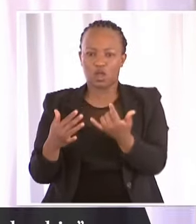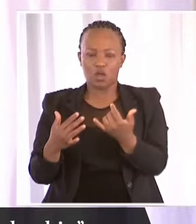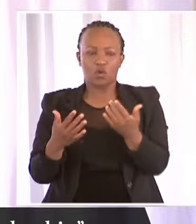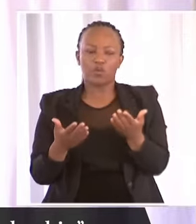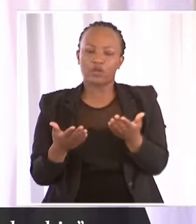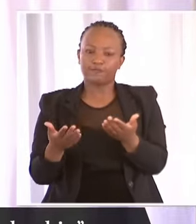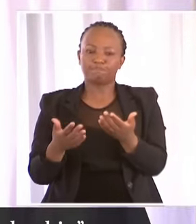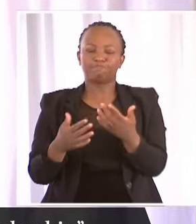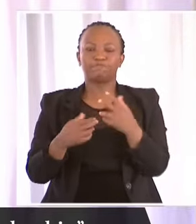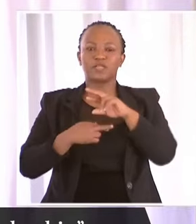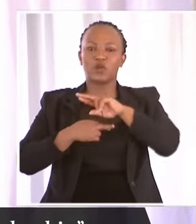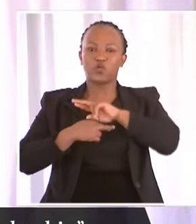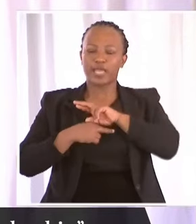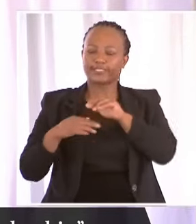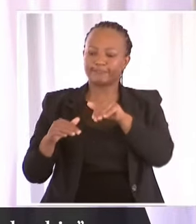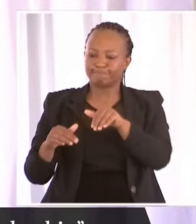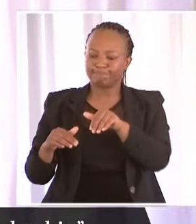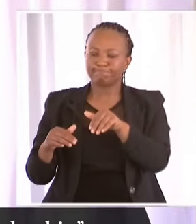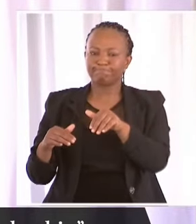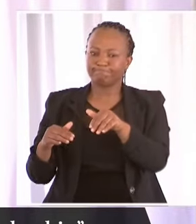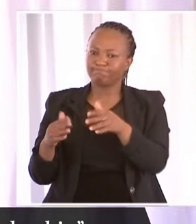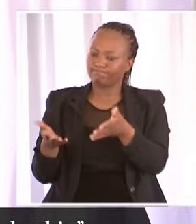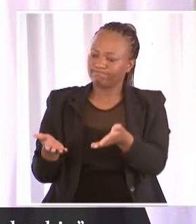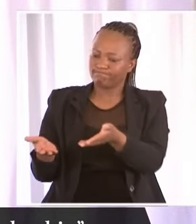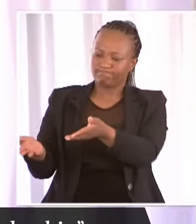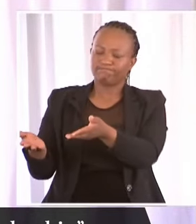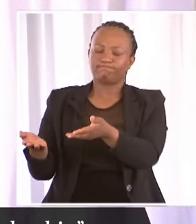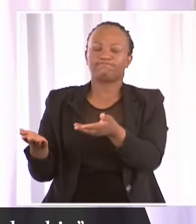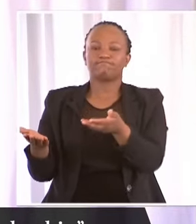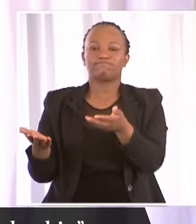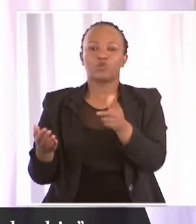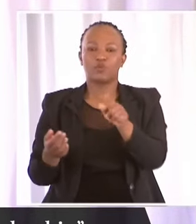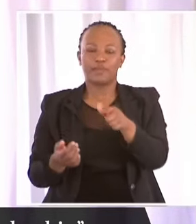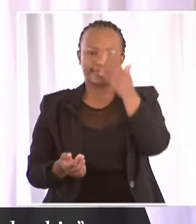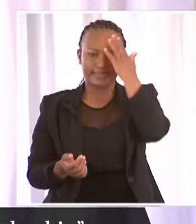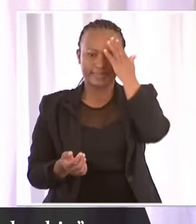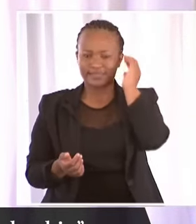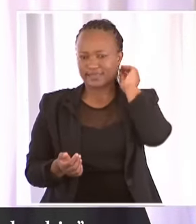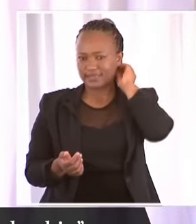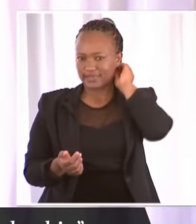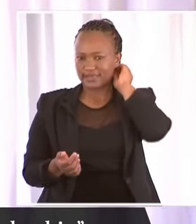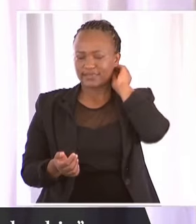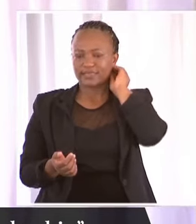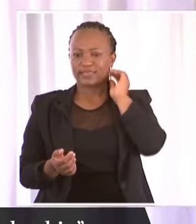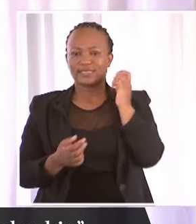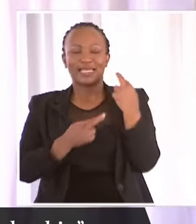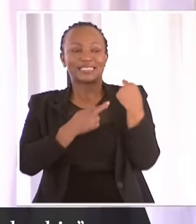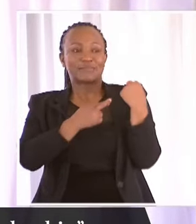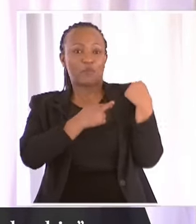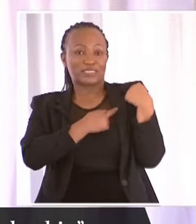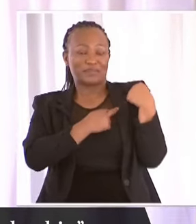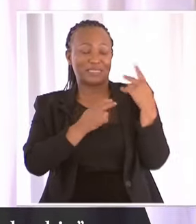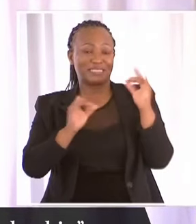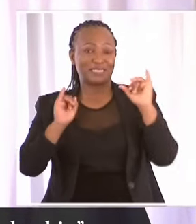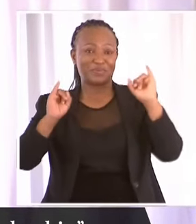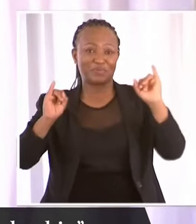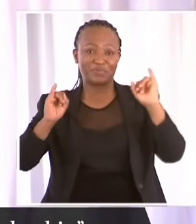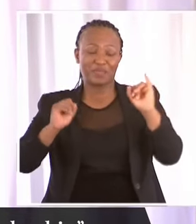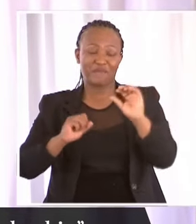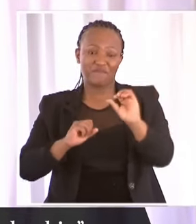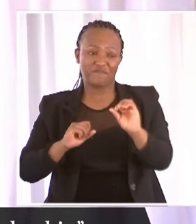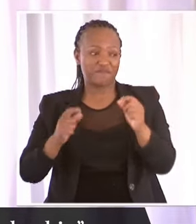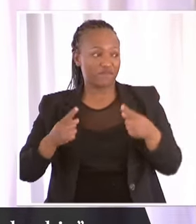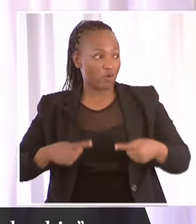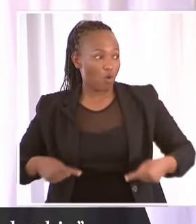Aziz to rest today, we must be mindful of the weighty responsibility that we